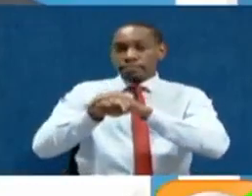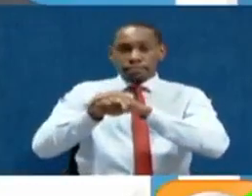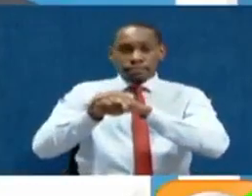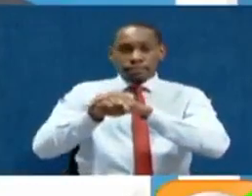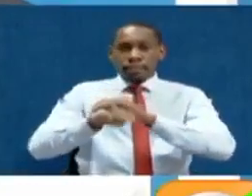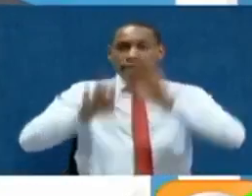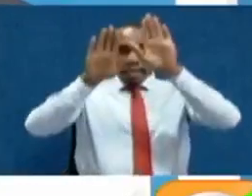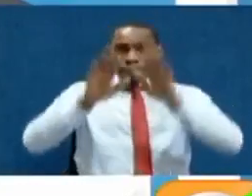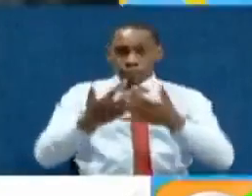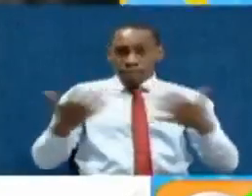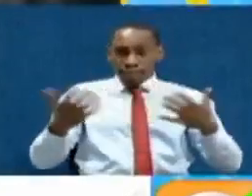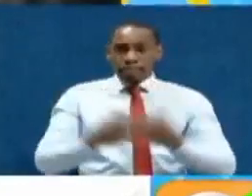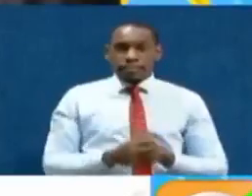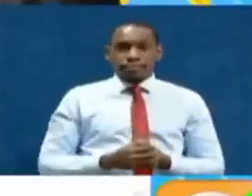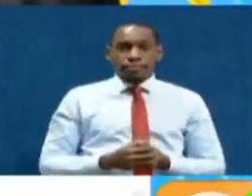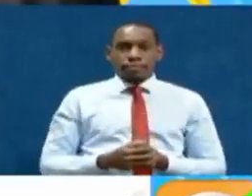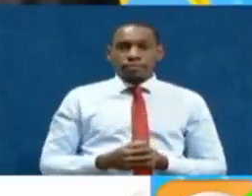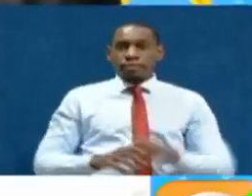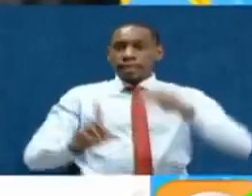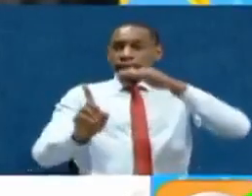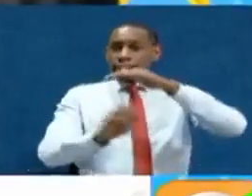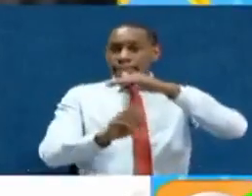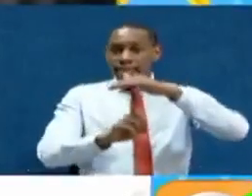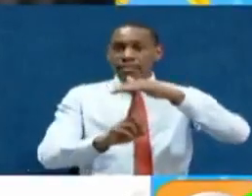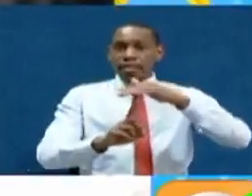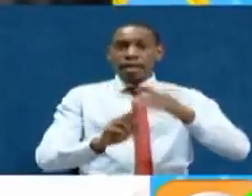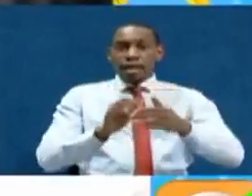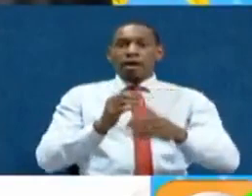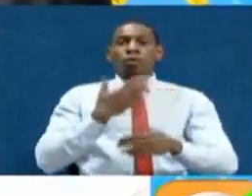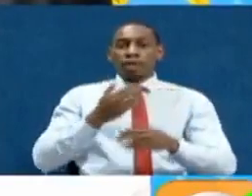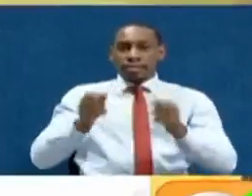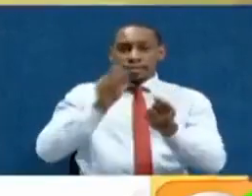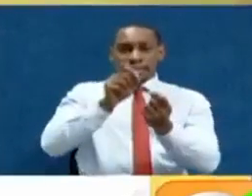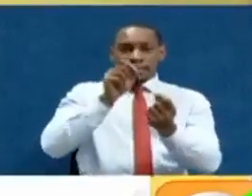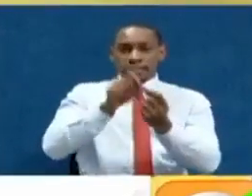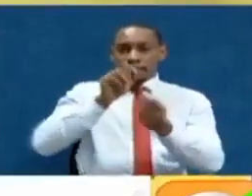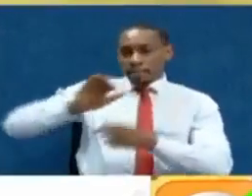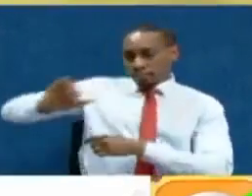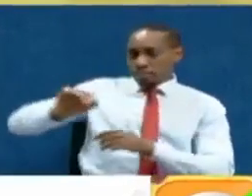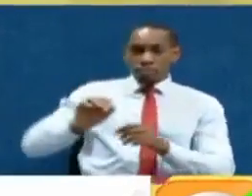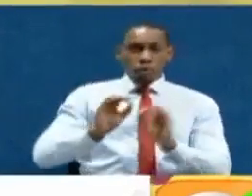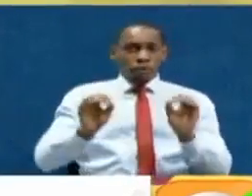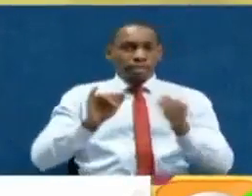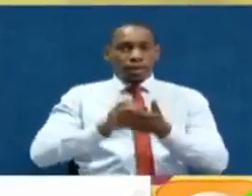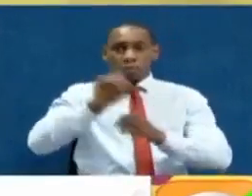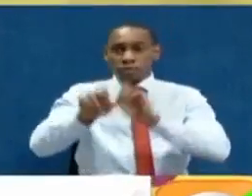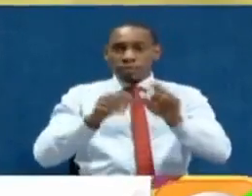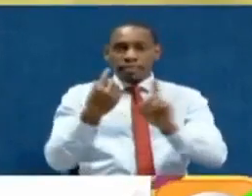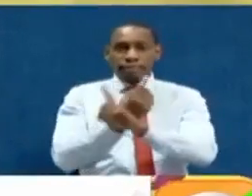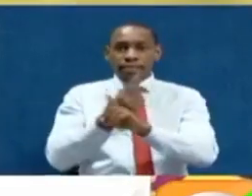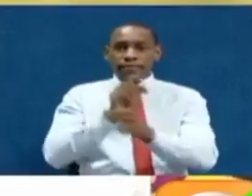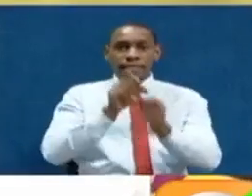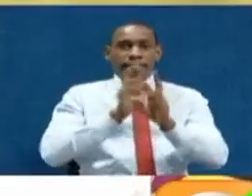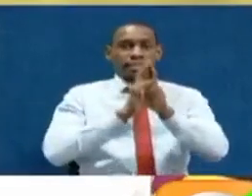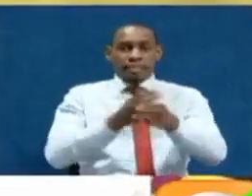these important commodities. While the ministry is trying to ensure no backlog of testing is experienced, questions arise as to different test